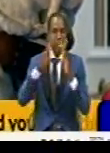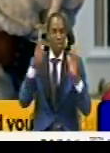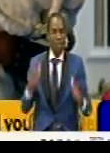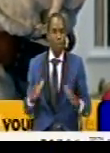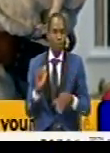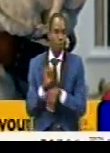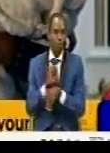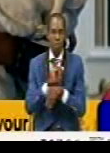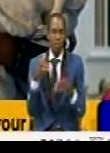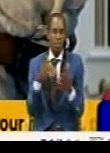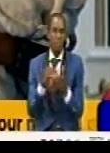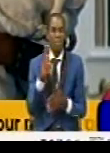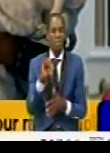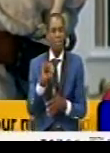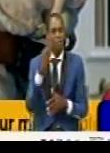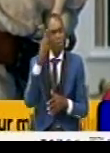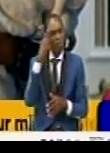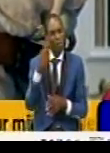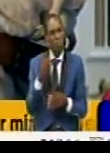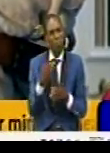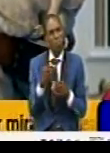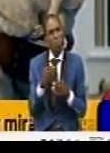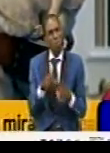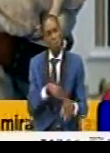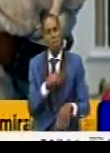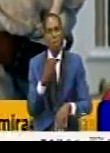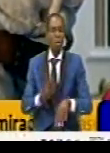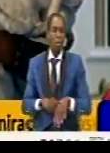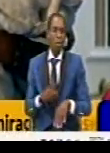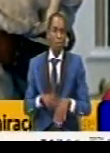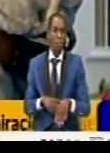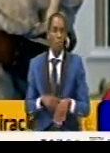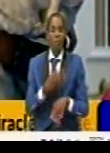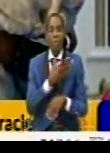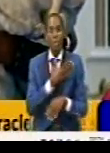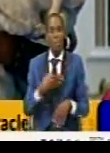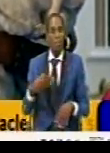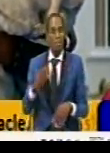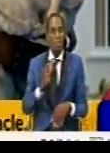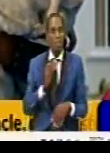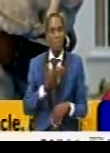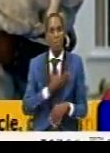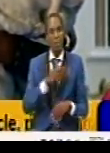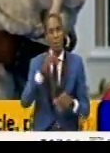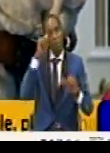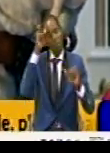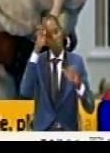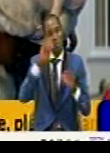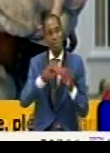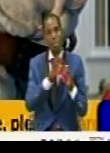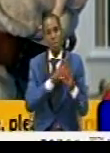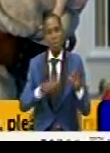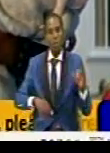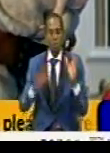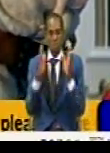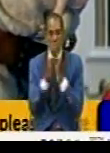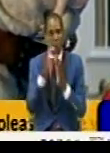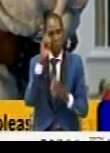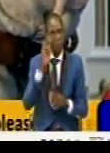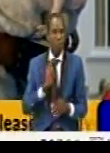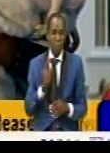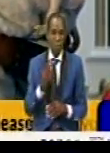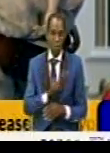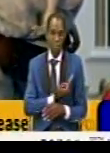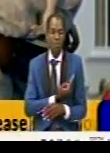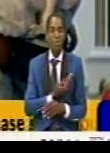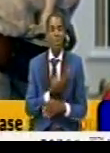know, manipulating whatever in the house. For quite a long time, and then our father in